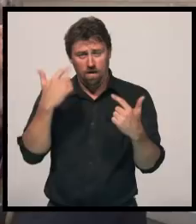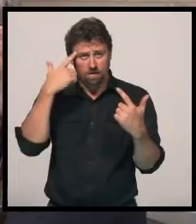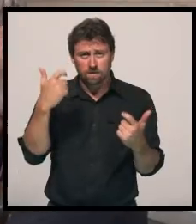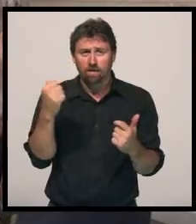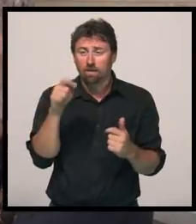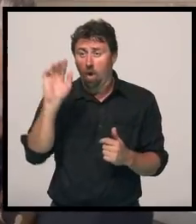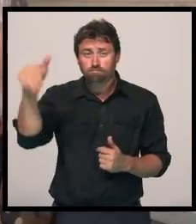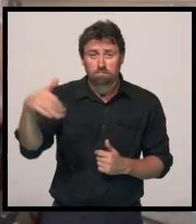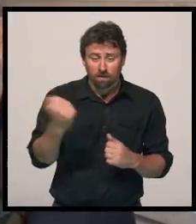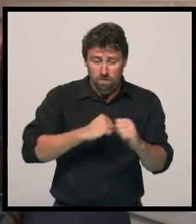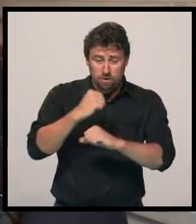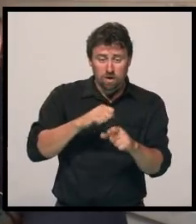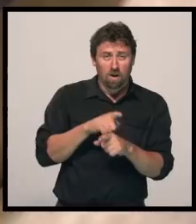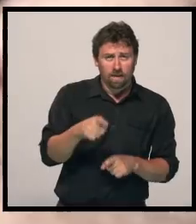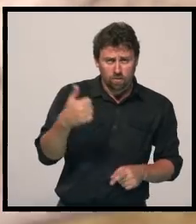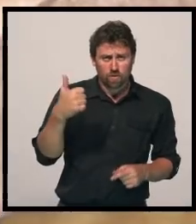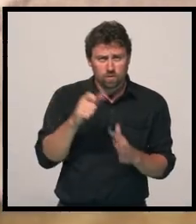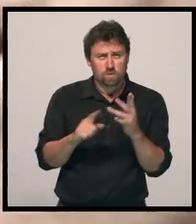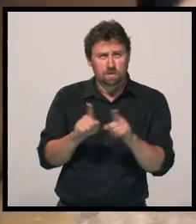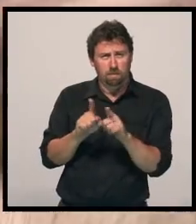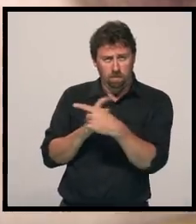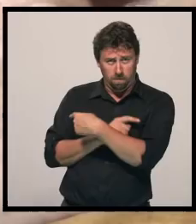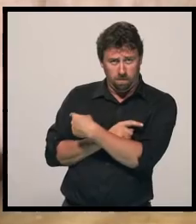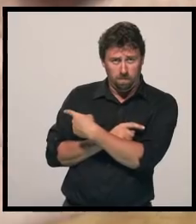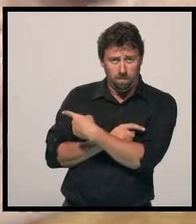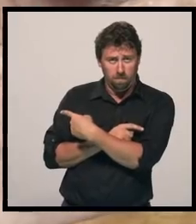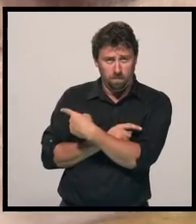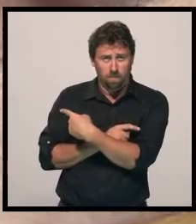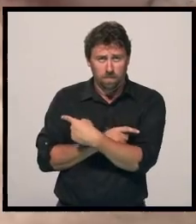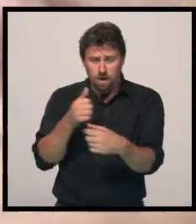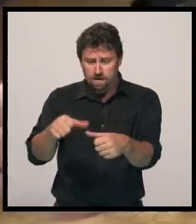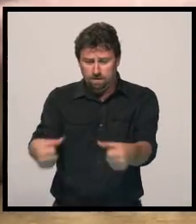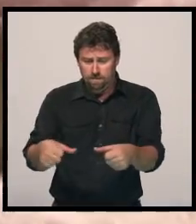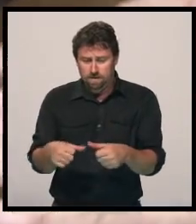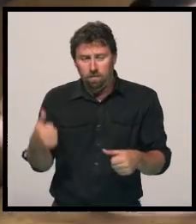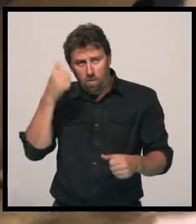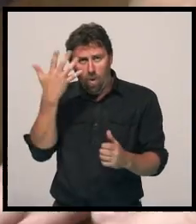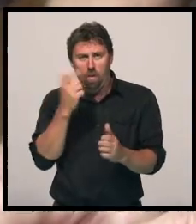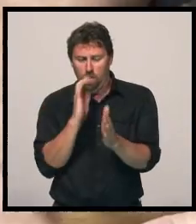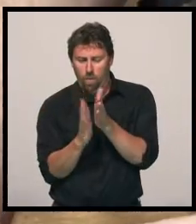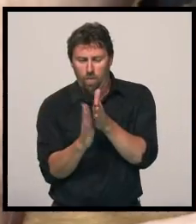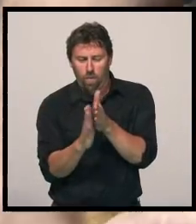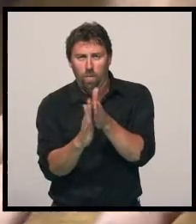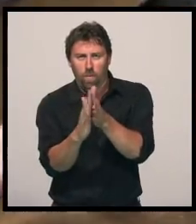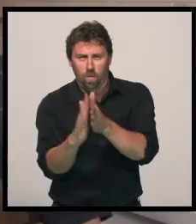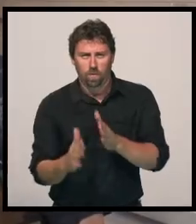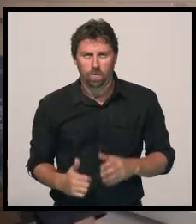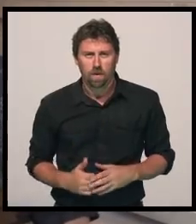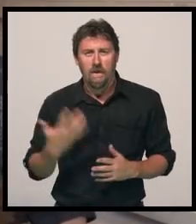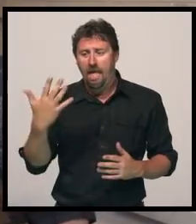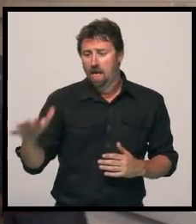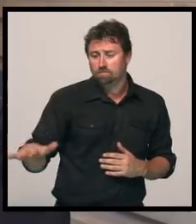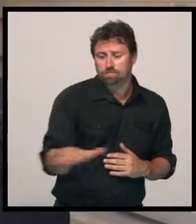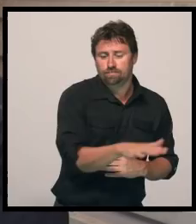you've got a jointer at home, do that to yours. A couple of bits of masking tape so you know where the cutting surface is. And never pass your hand